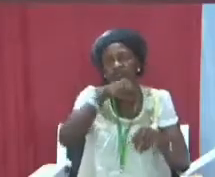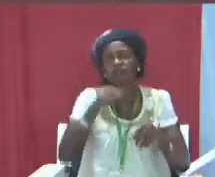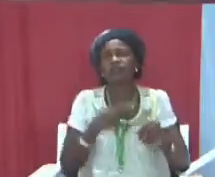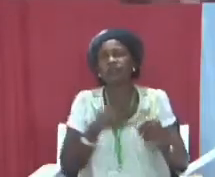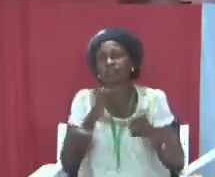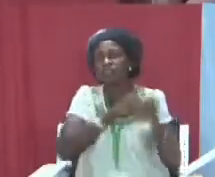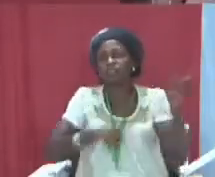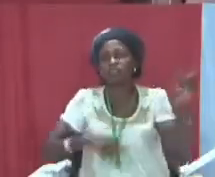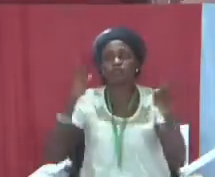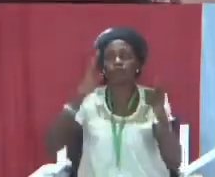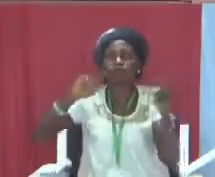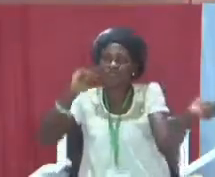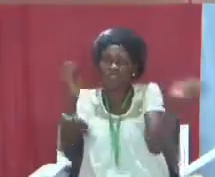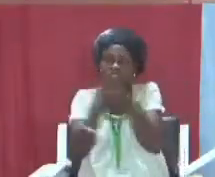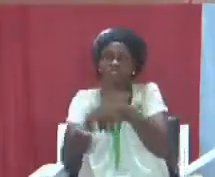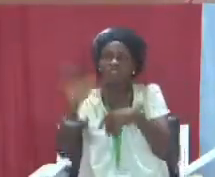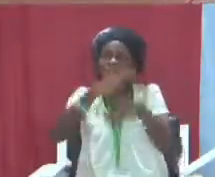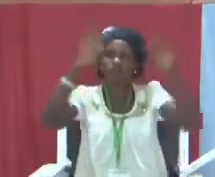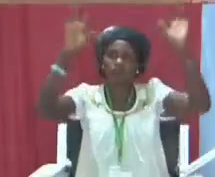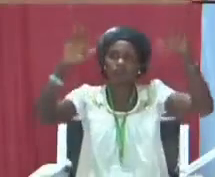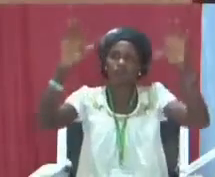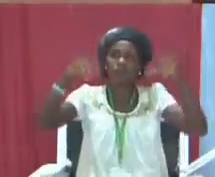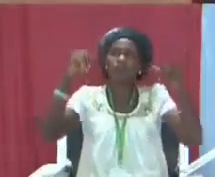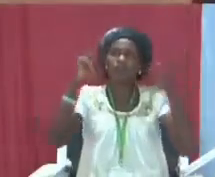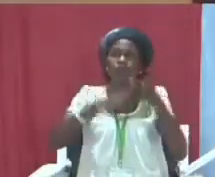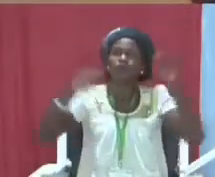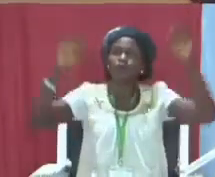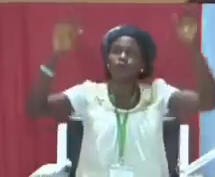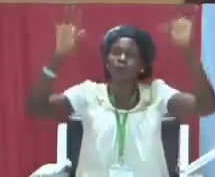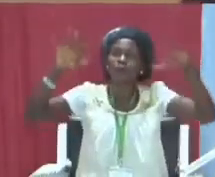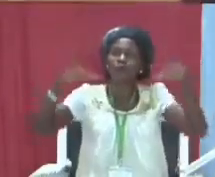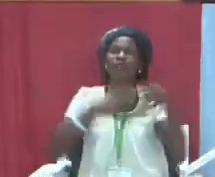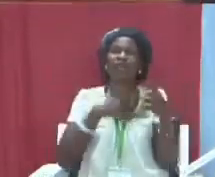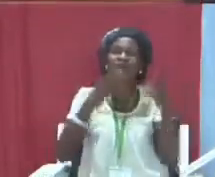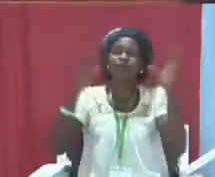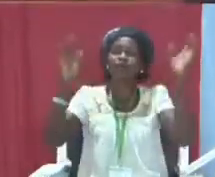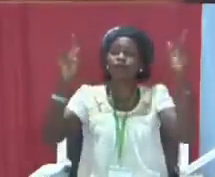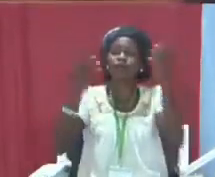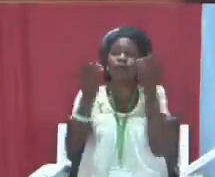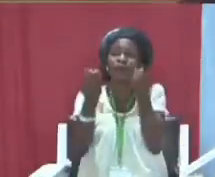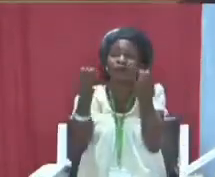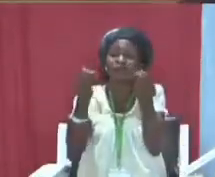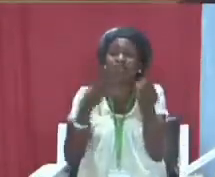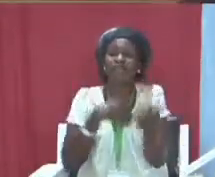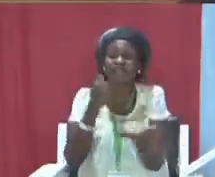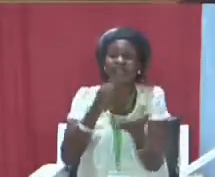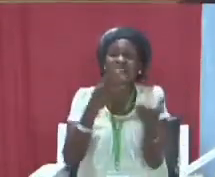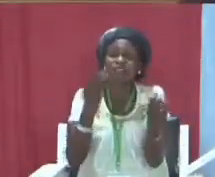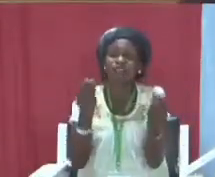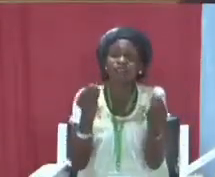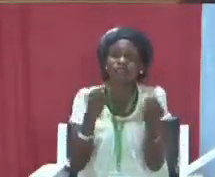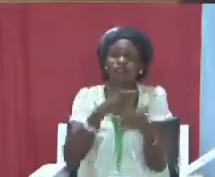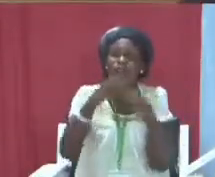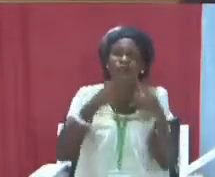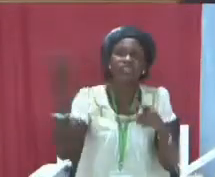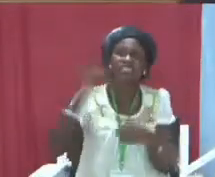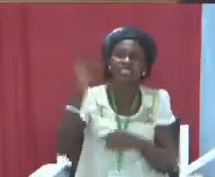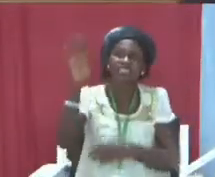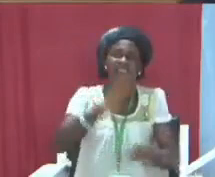and the Lord will change your rain, the rain of your land, to powder and dust. When there is a